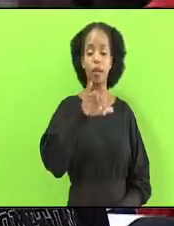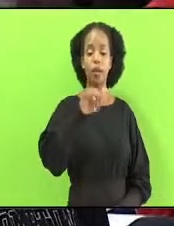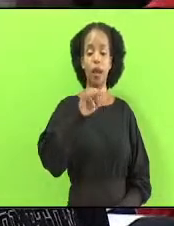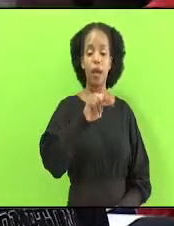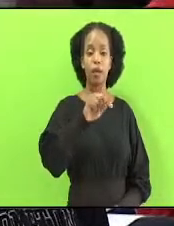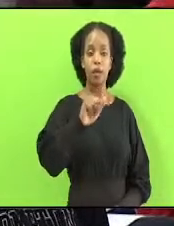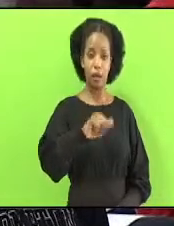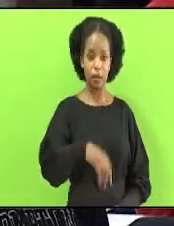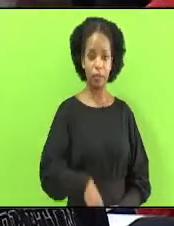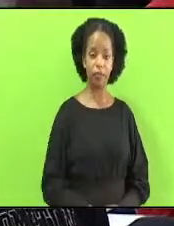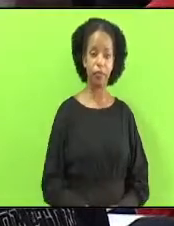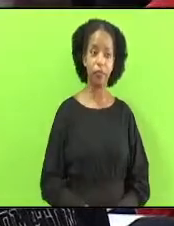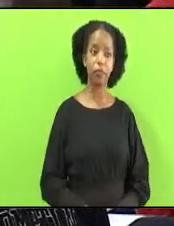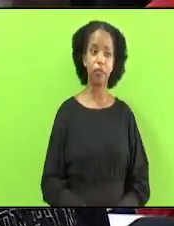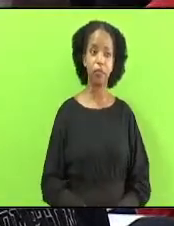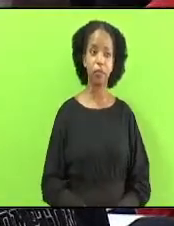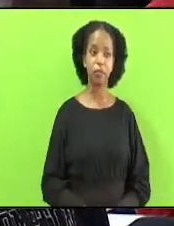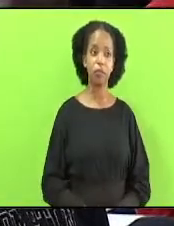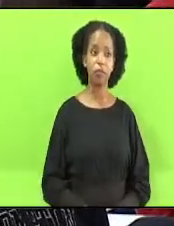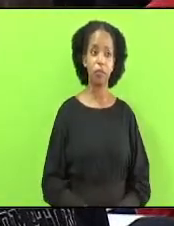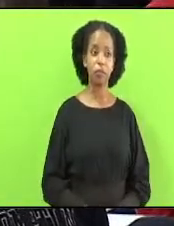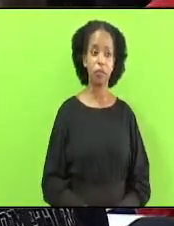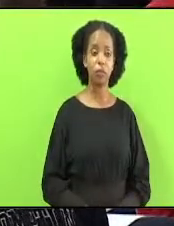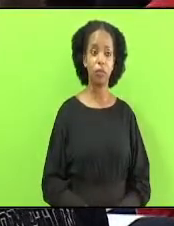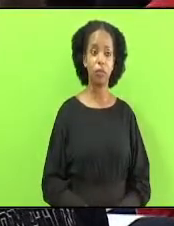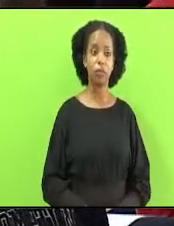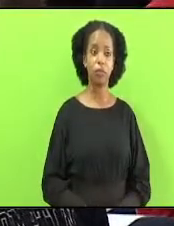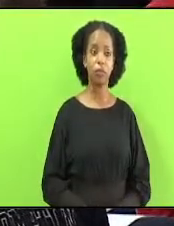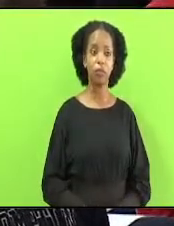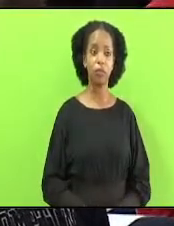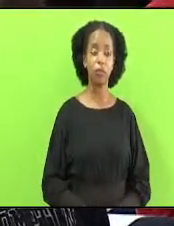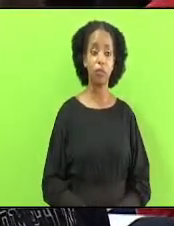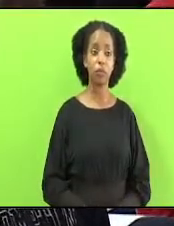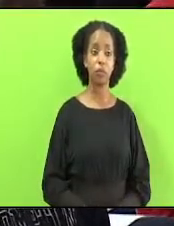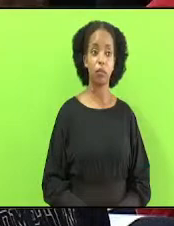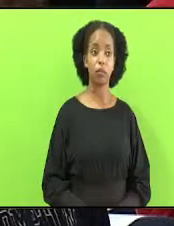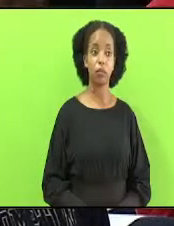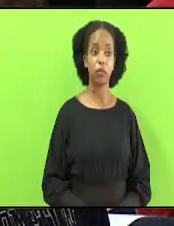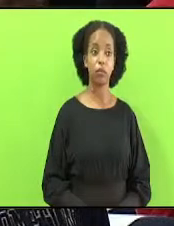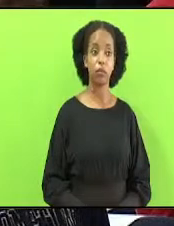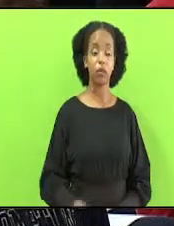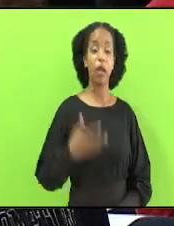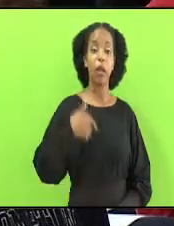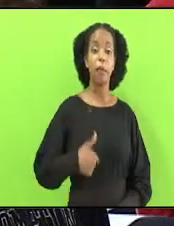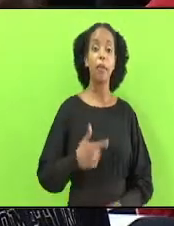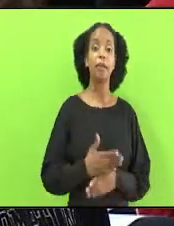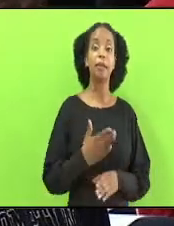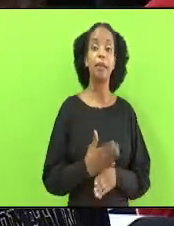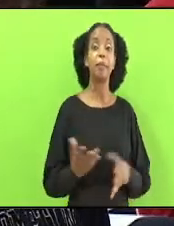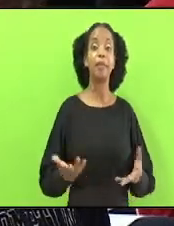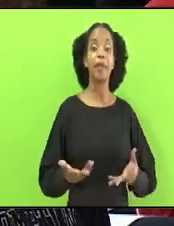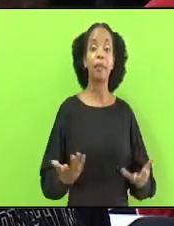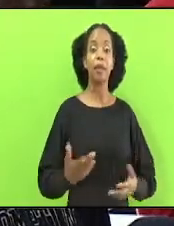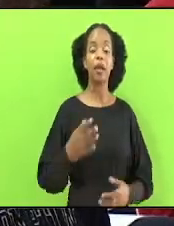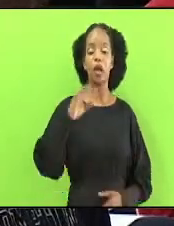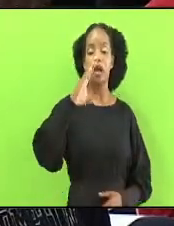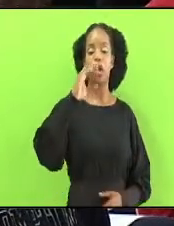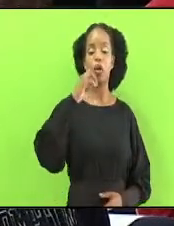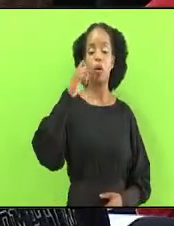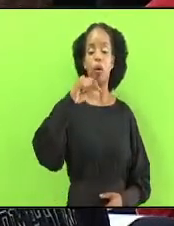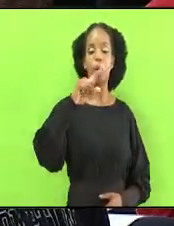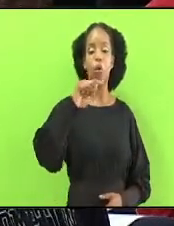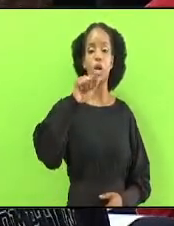Meti Opanyana Andris. By employment, I'm from Kokta, Northwest,